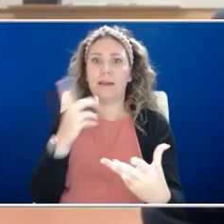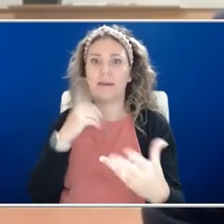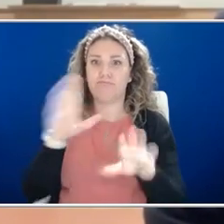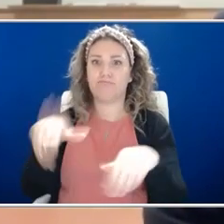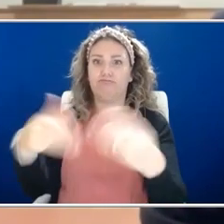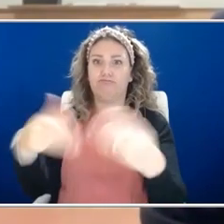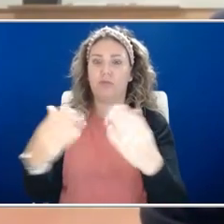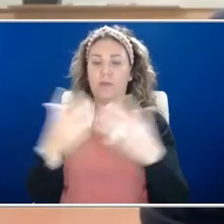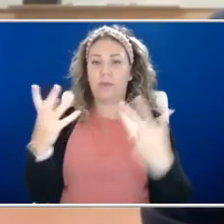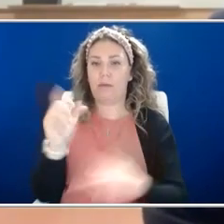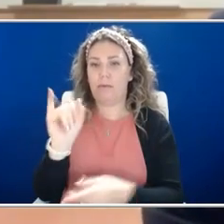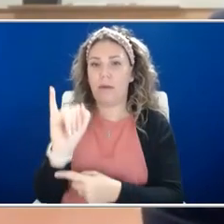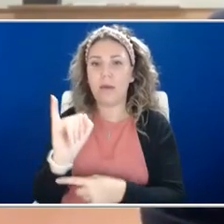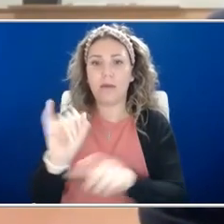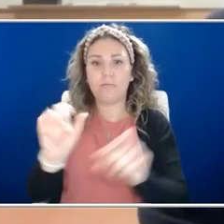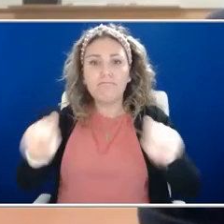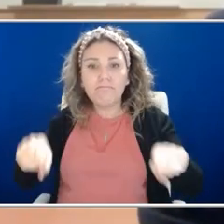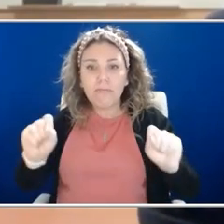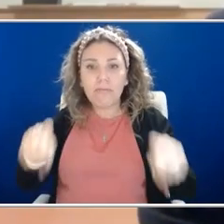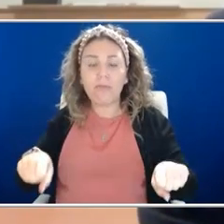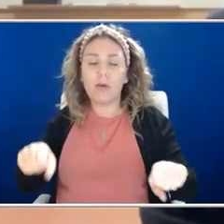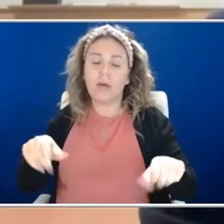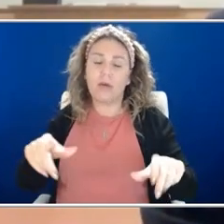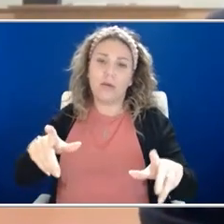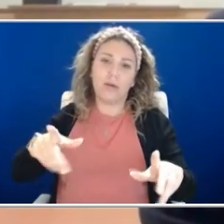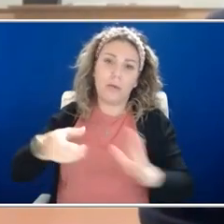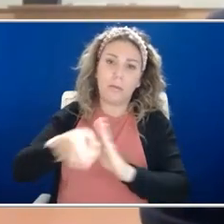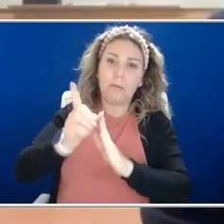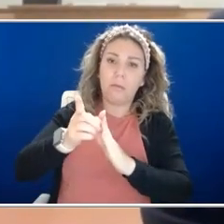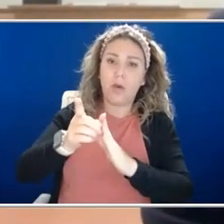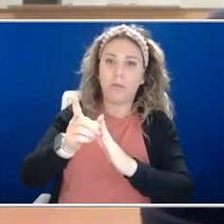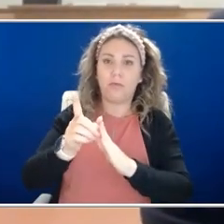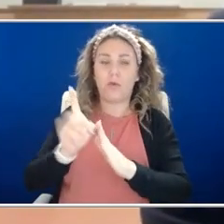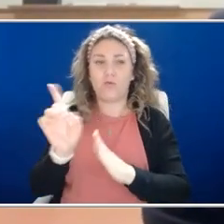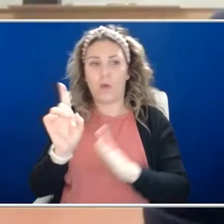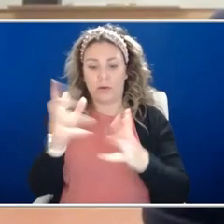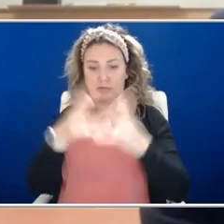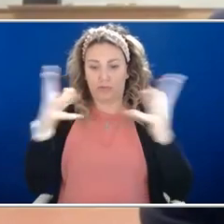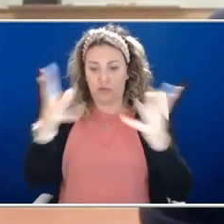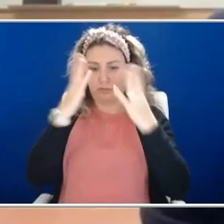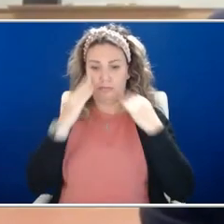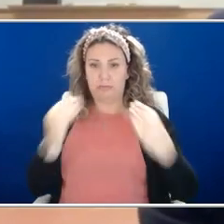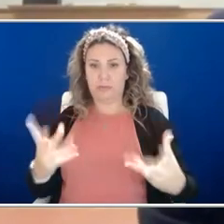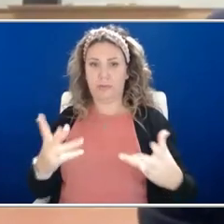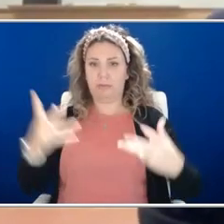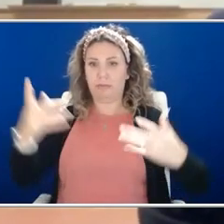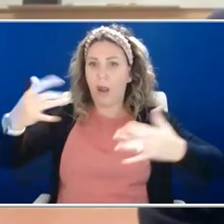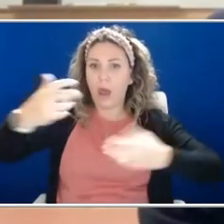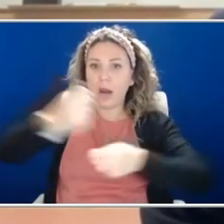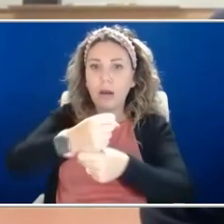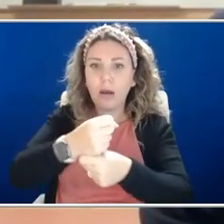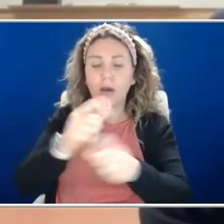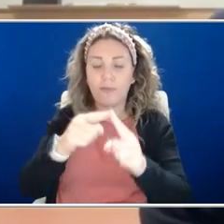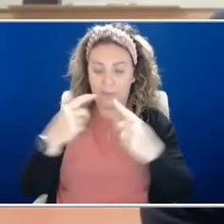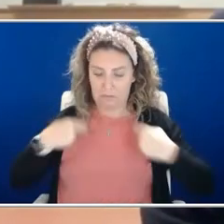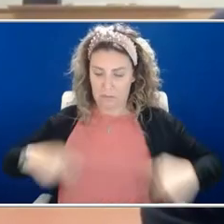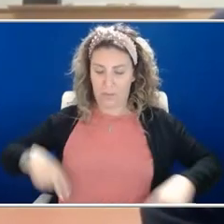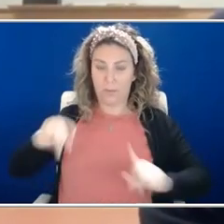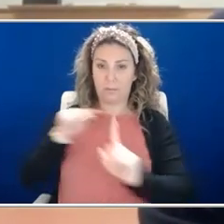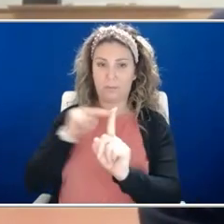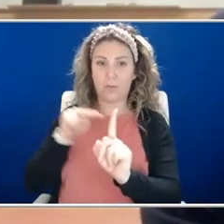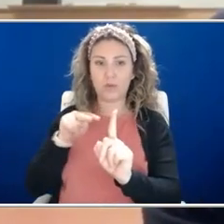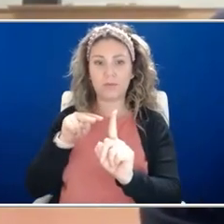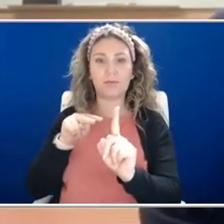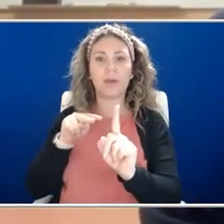AI capabilities, you know, we're going to be at a point where there's too much data for us to be able to compute, so to speak, from a human perspective. And we need